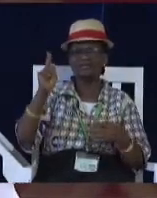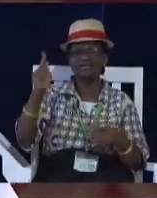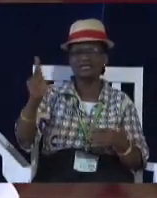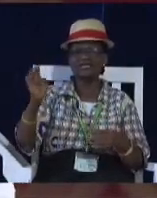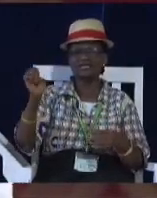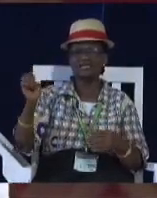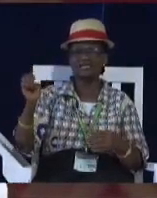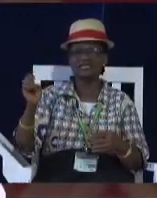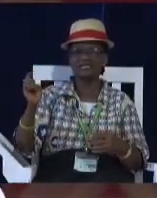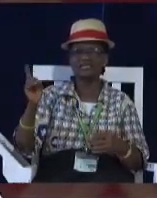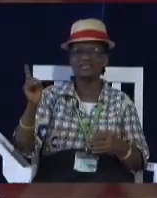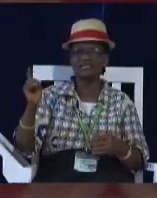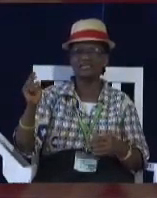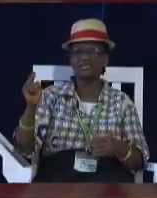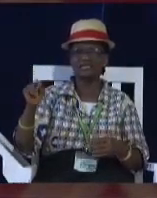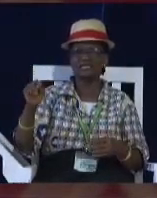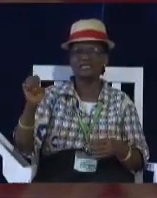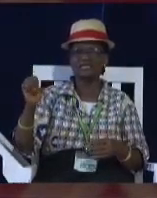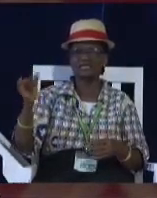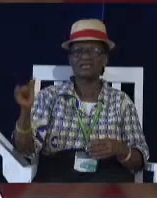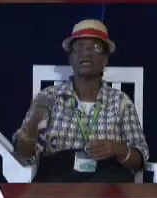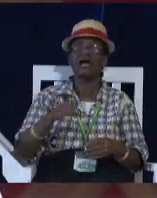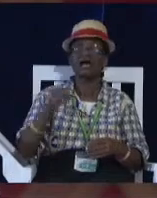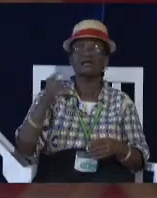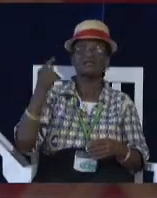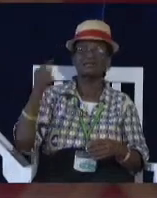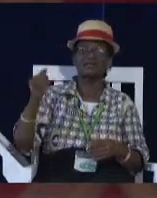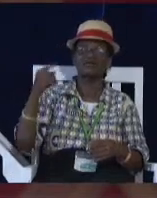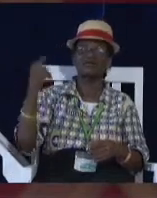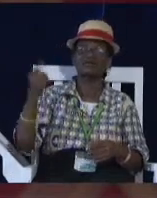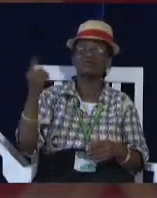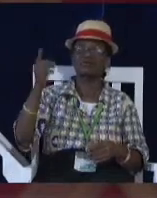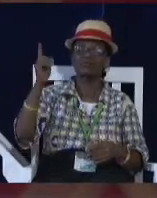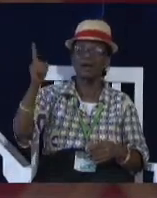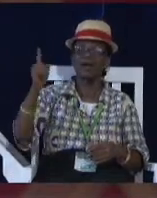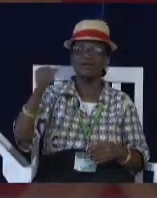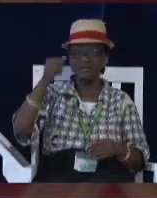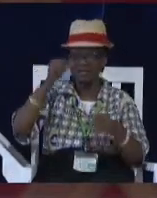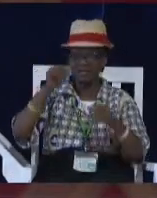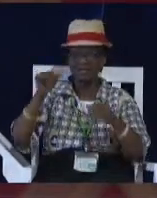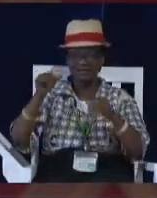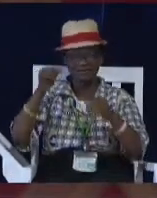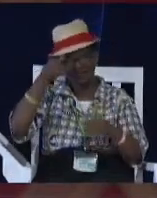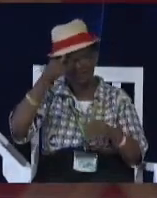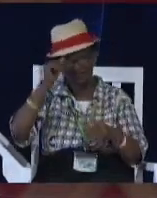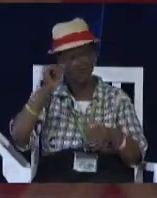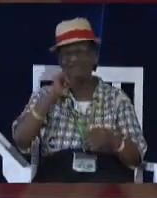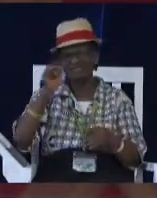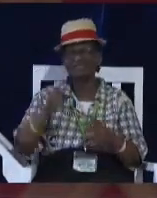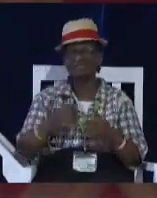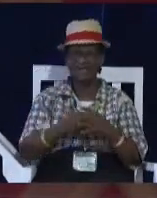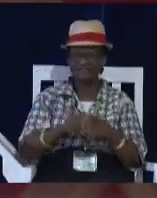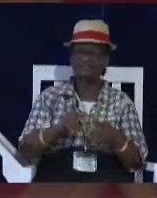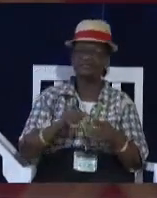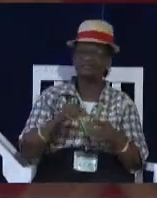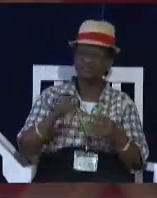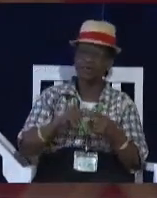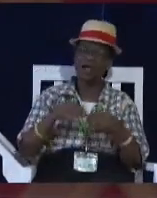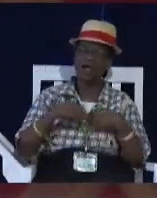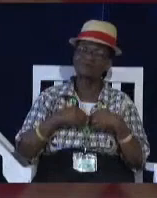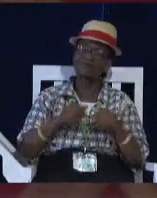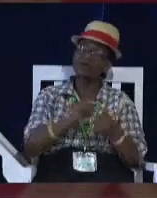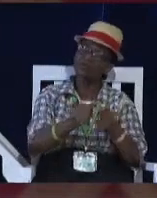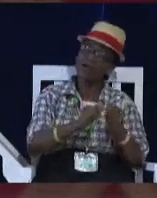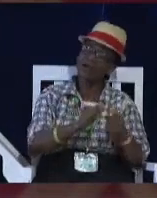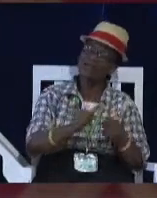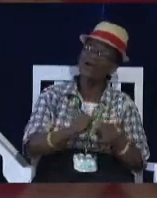and the only one remaining is also beginning to give trouble. And God said, well, tell him I've given